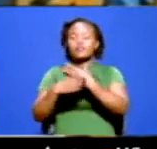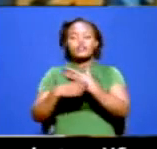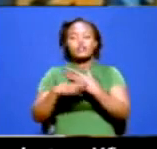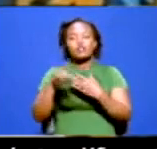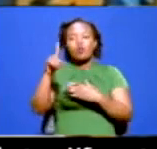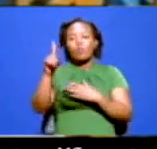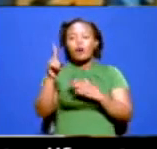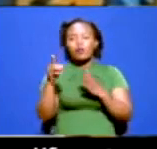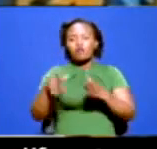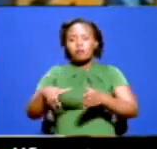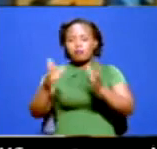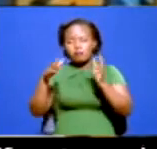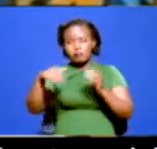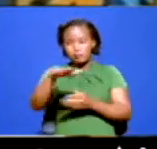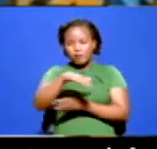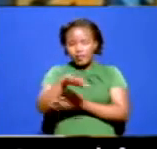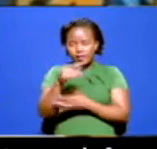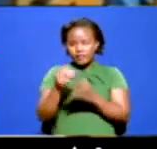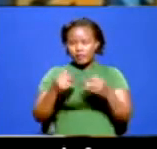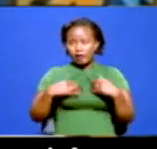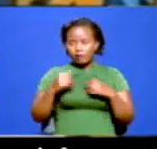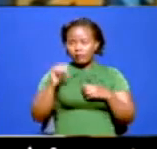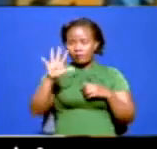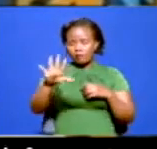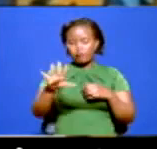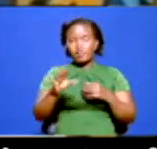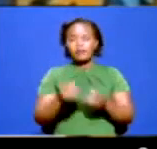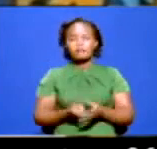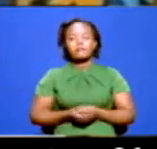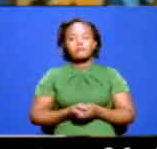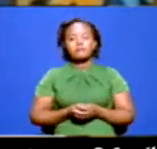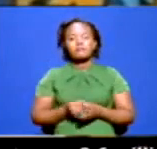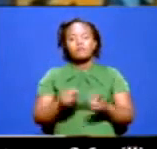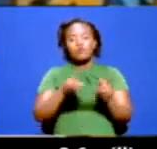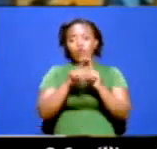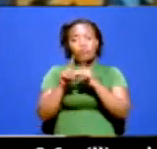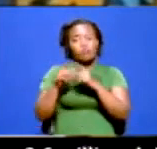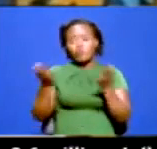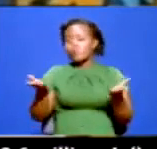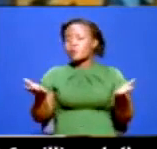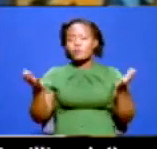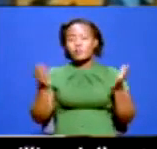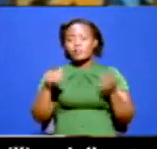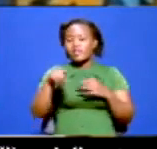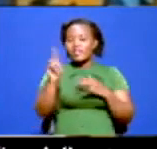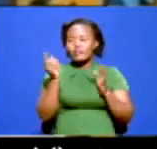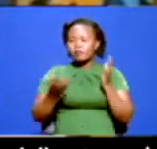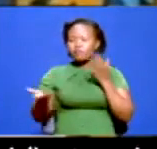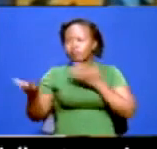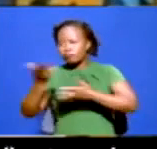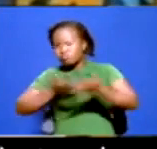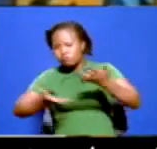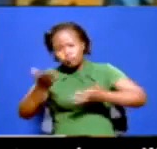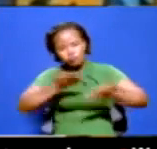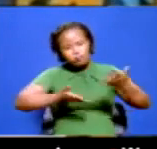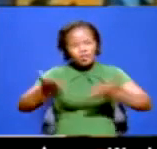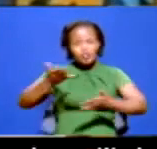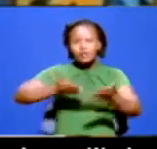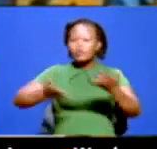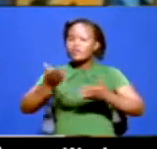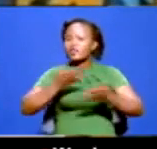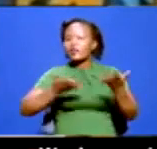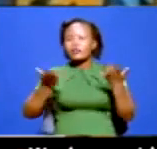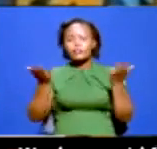infantry battalions, the 5th Kenya Rifles. So obviously, the socialization there was one